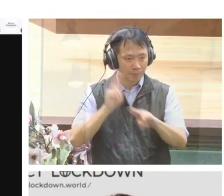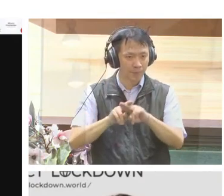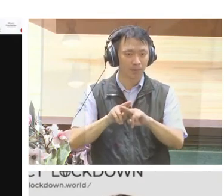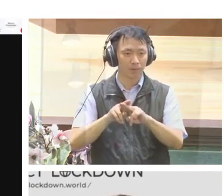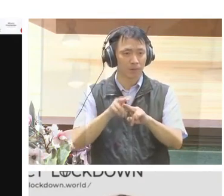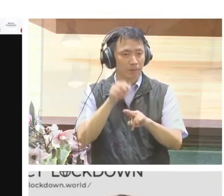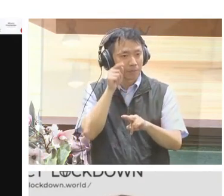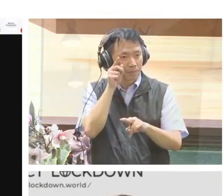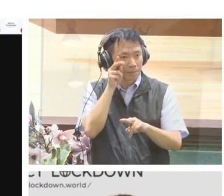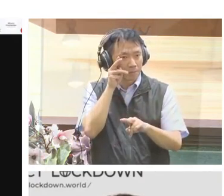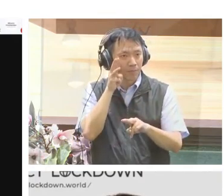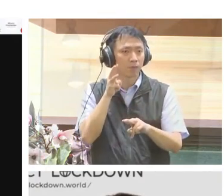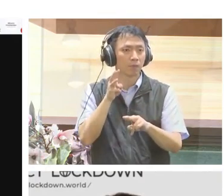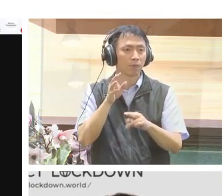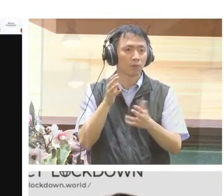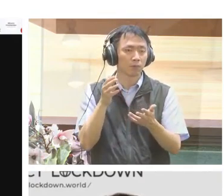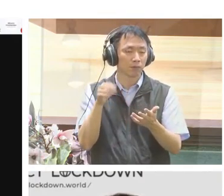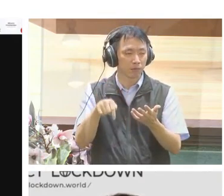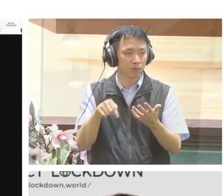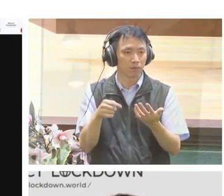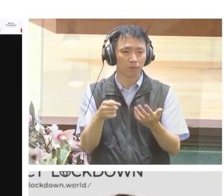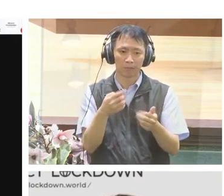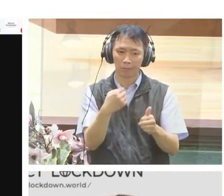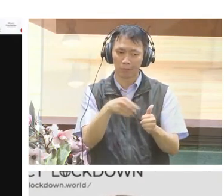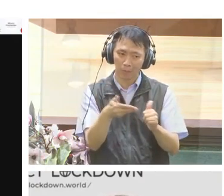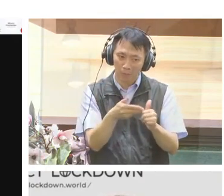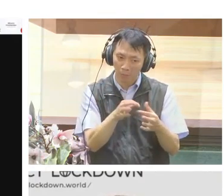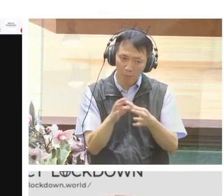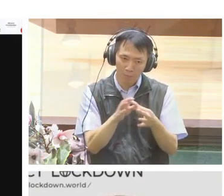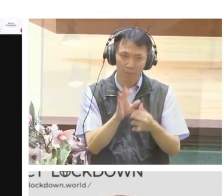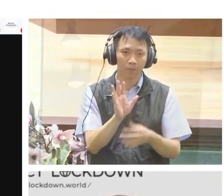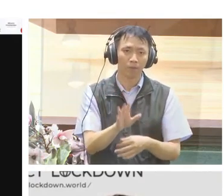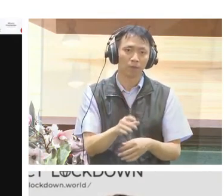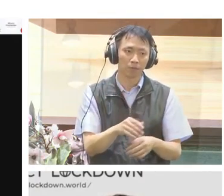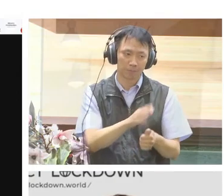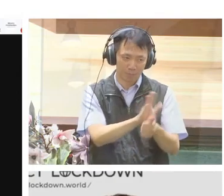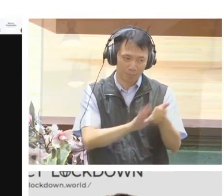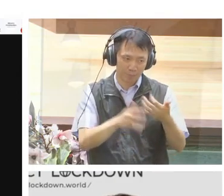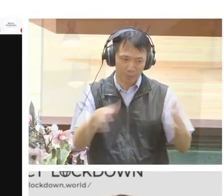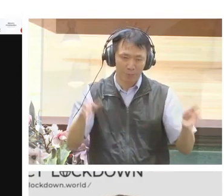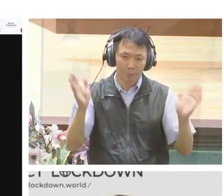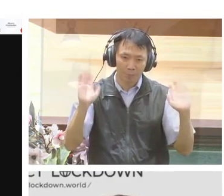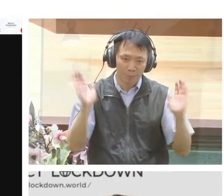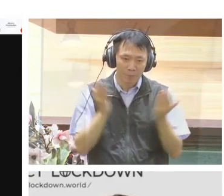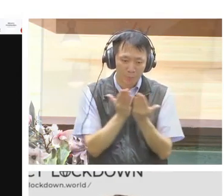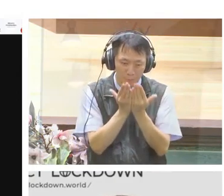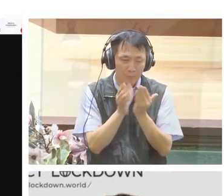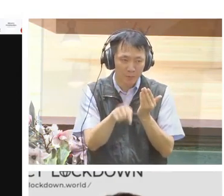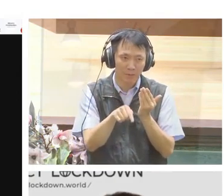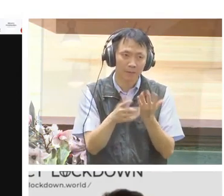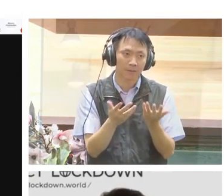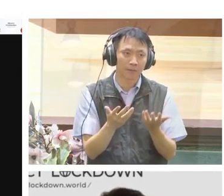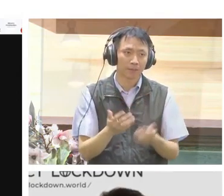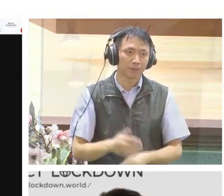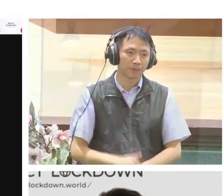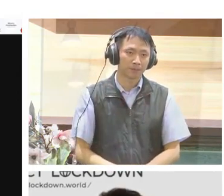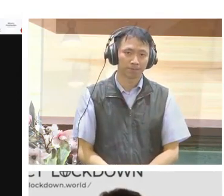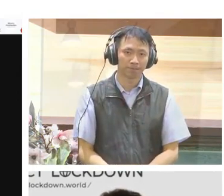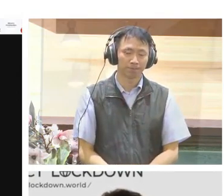right to education, and particularly for, you know, children in their critical schooling years, I think this has been